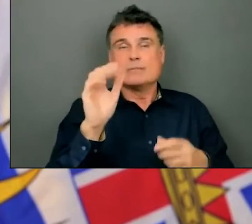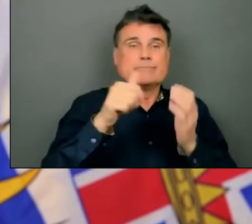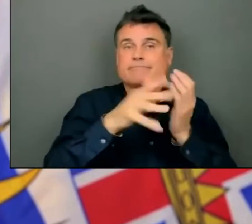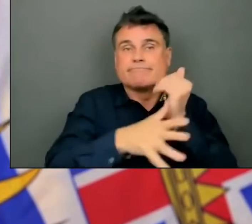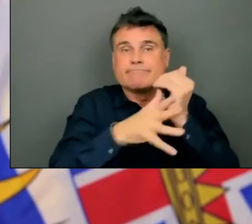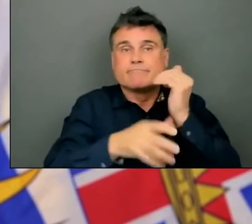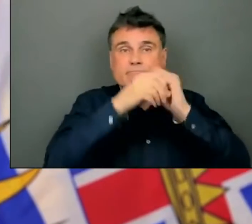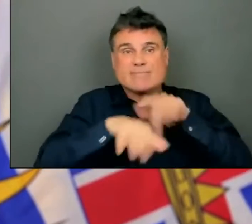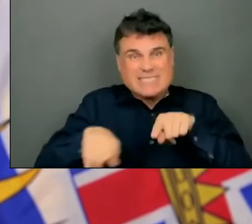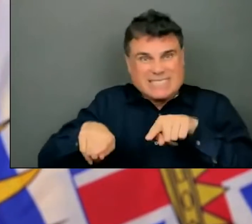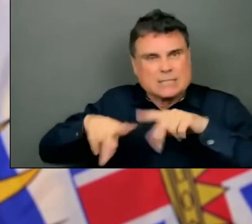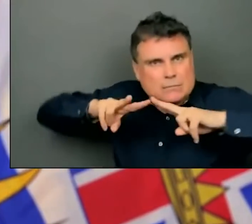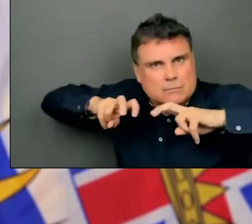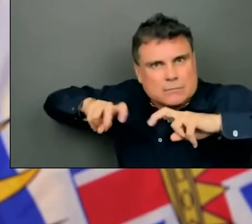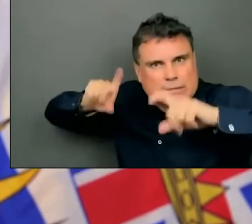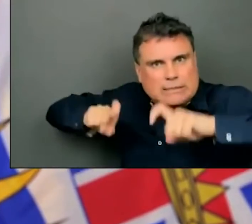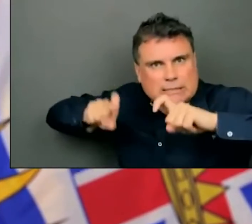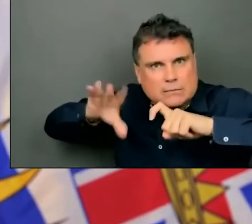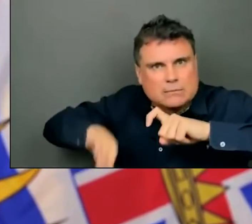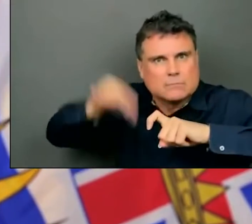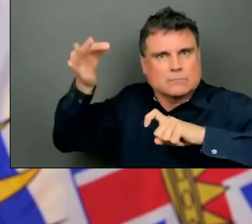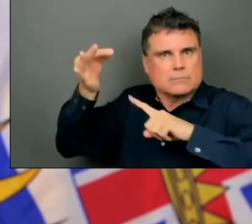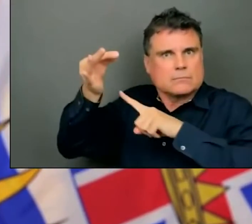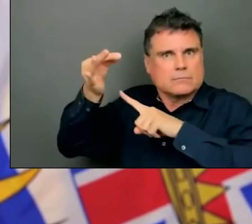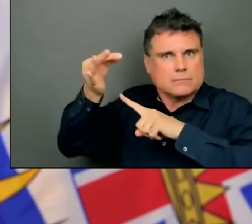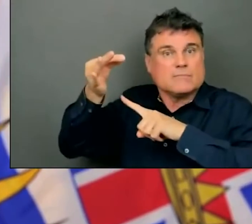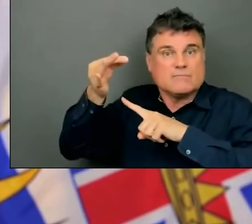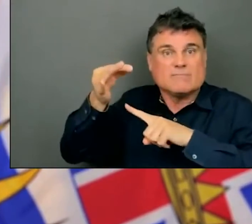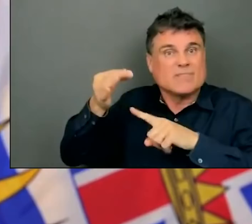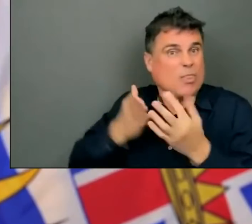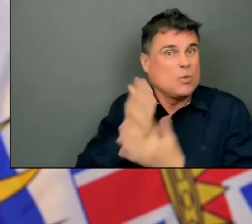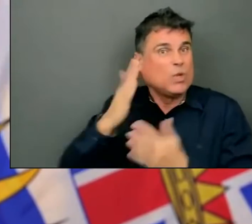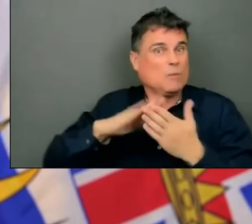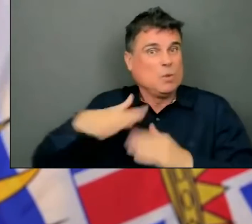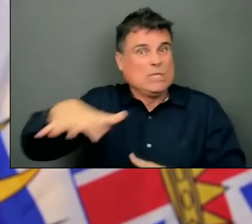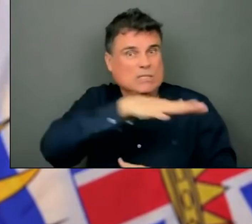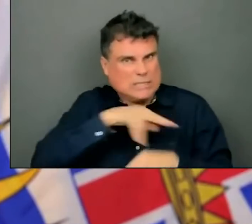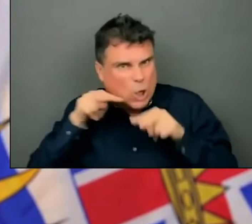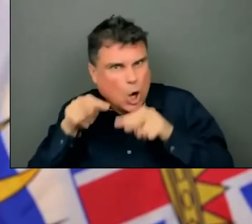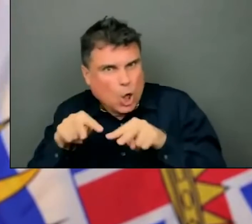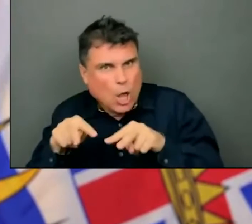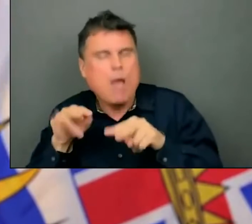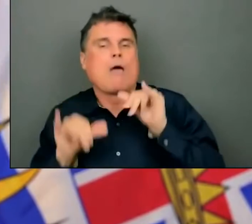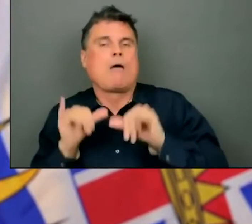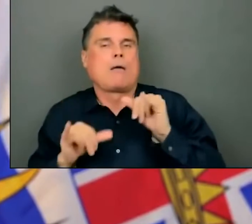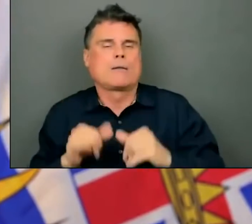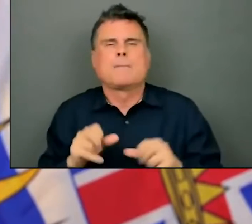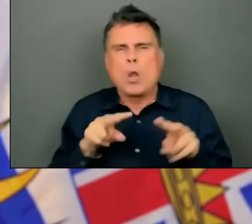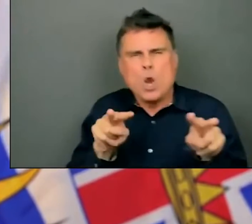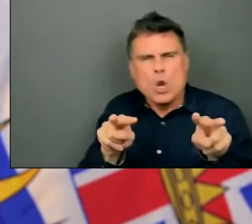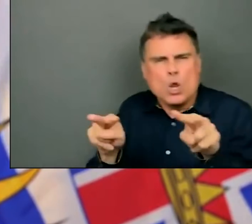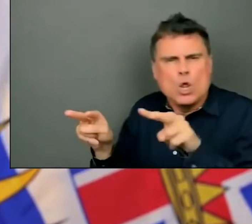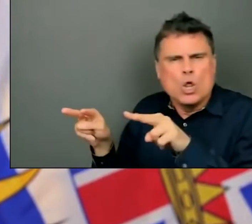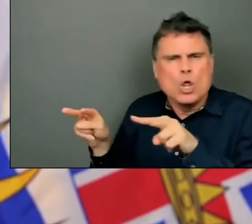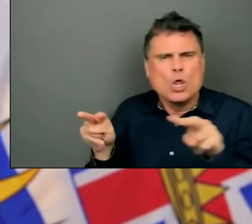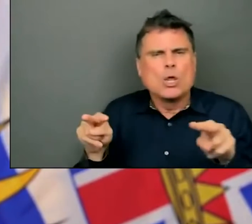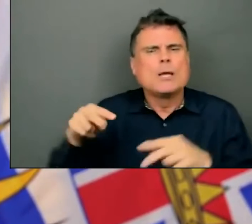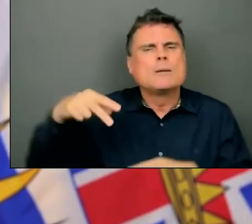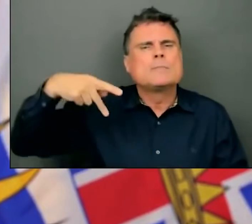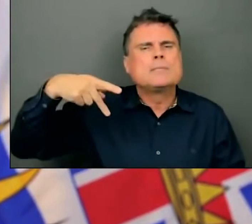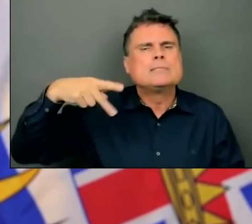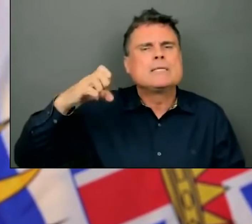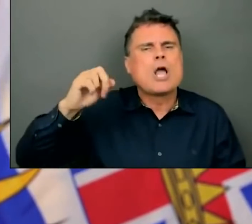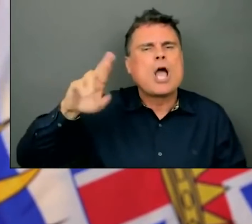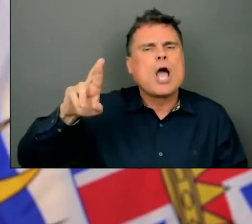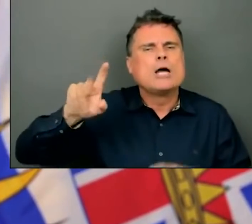happening. And continuing to monitor things like the PCR test positivity rates,